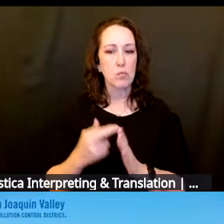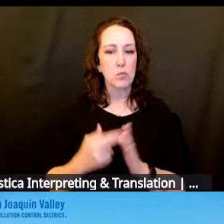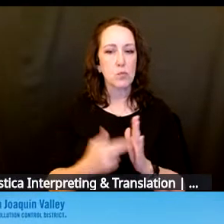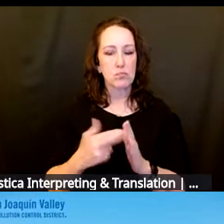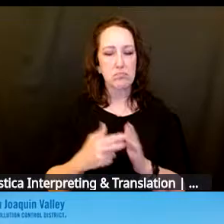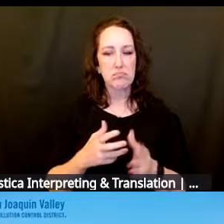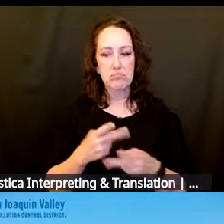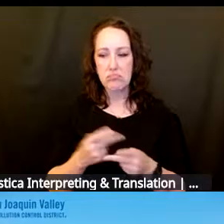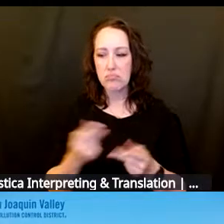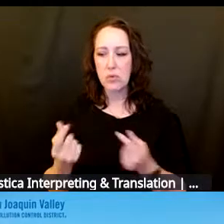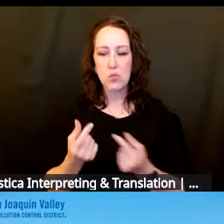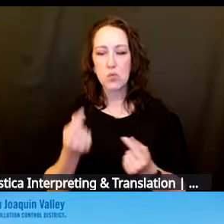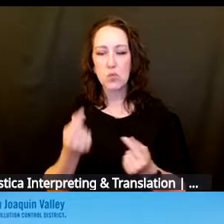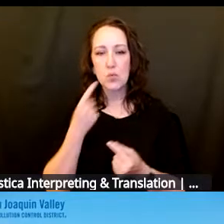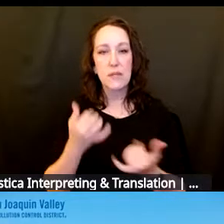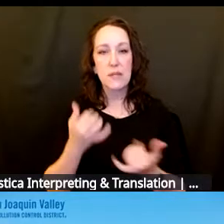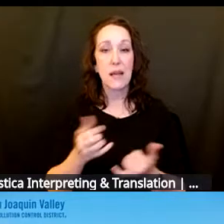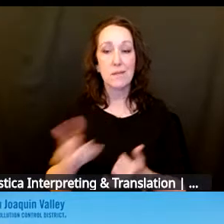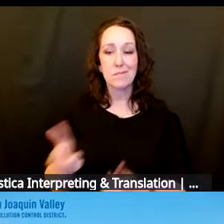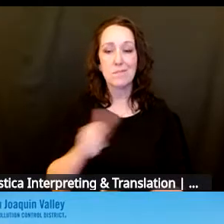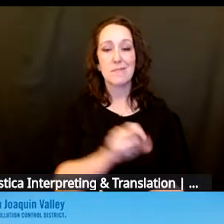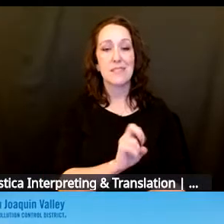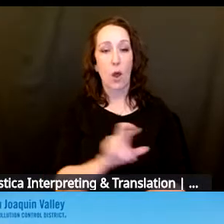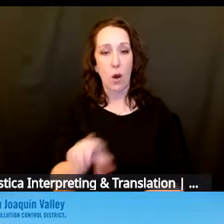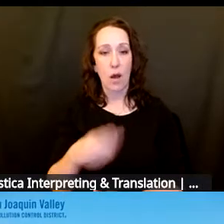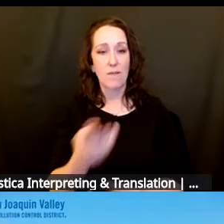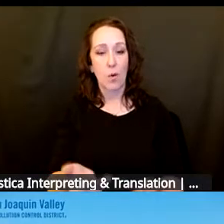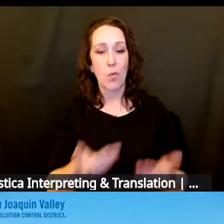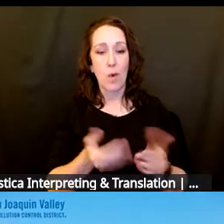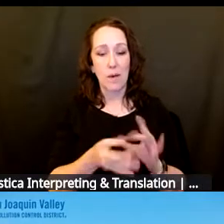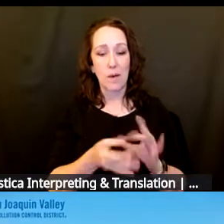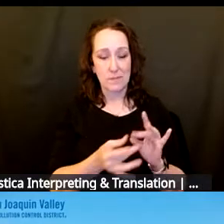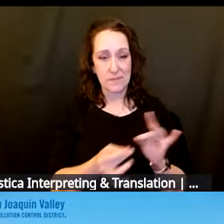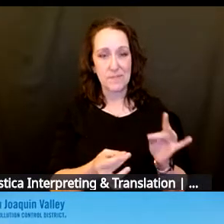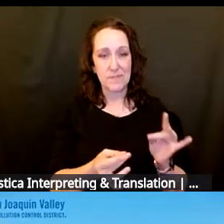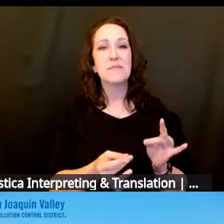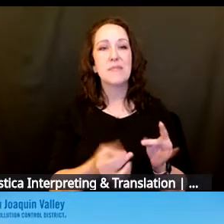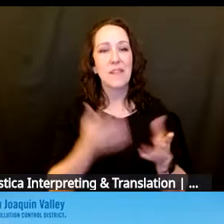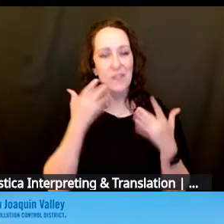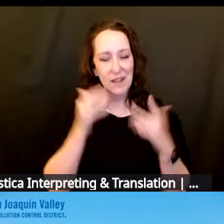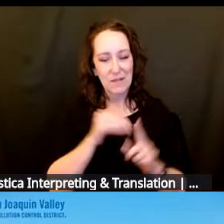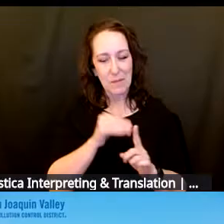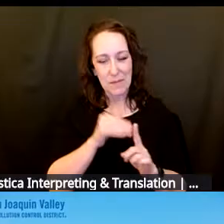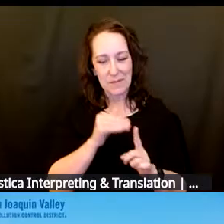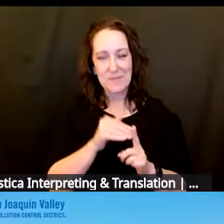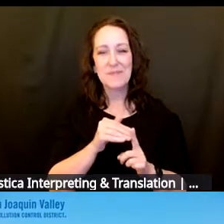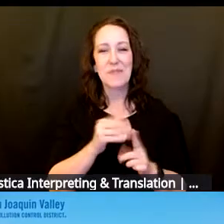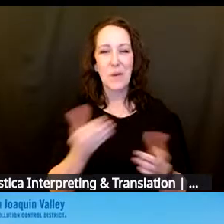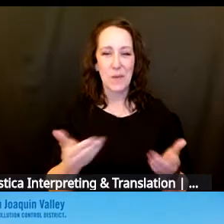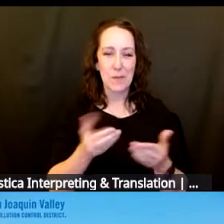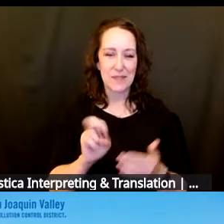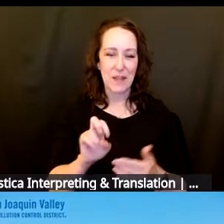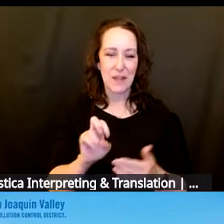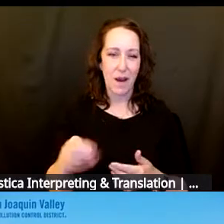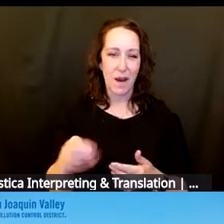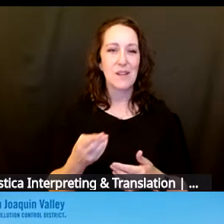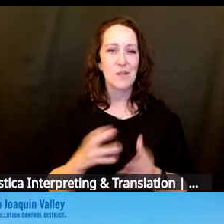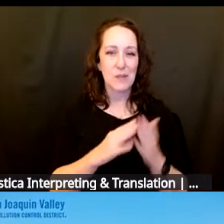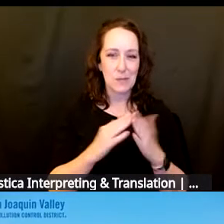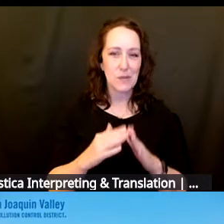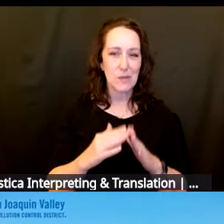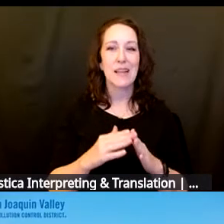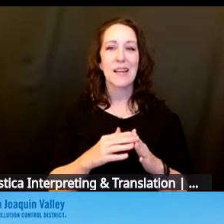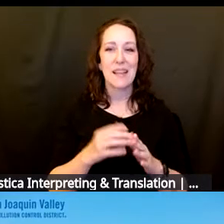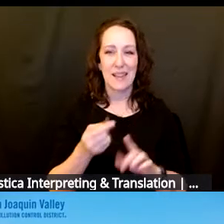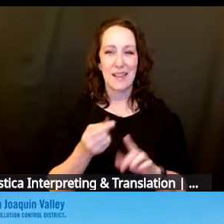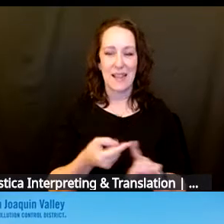to Sarah from the Air District for welcoming remarks. And as a friendly reminder, we welcomed Sarah to our community last month.